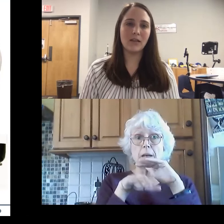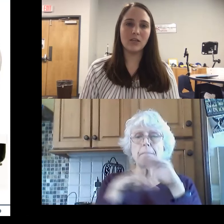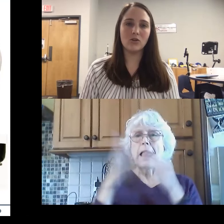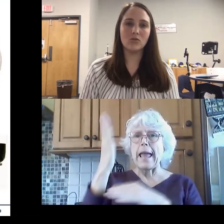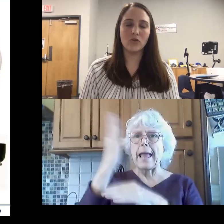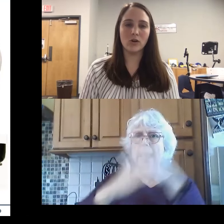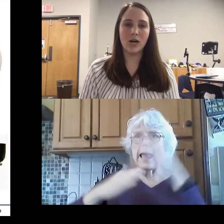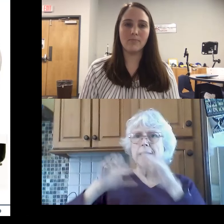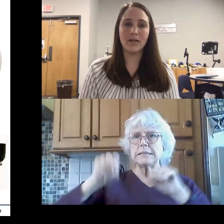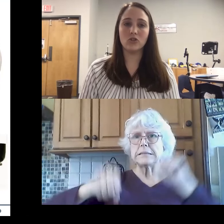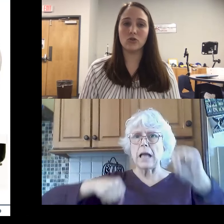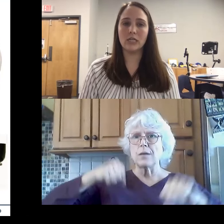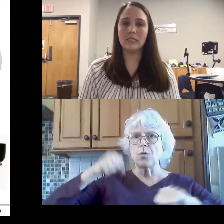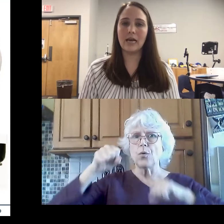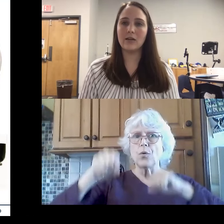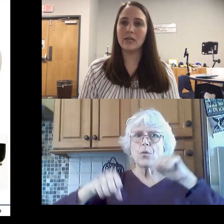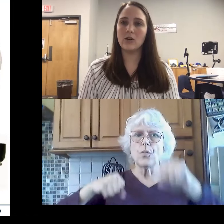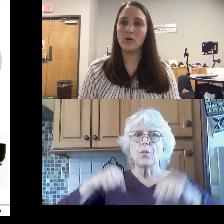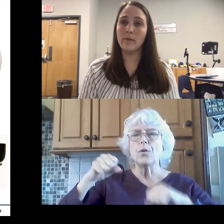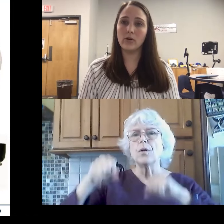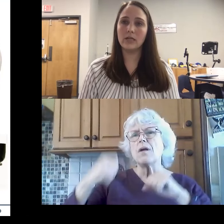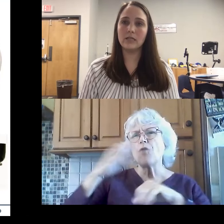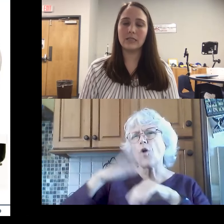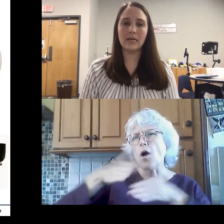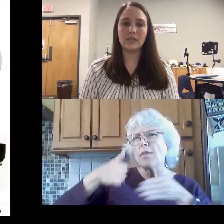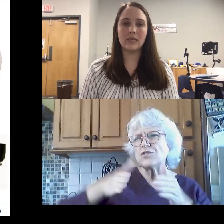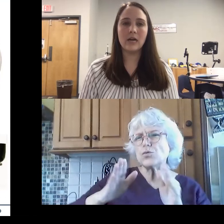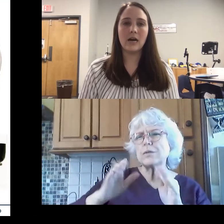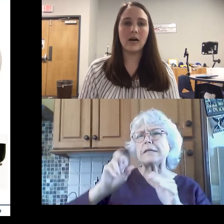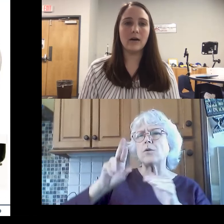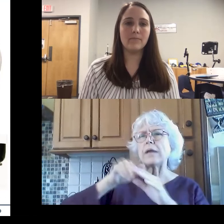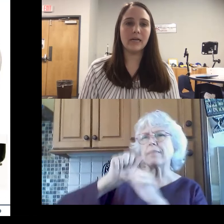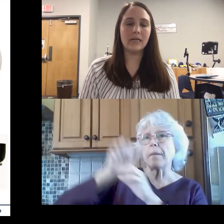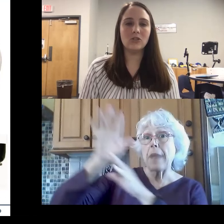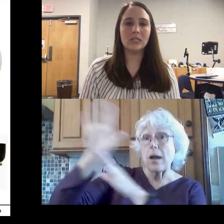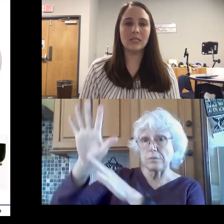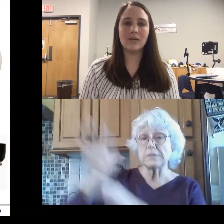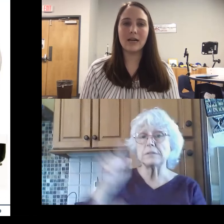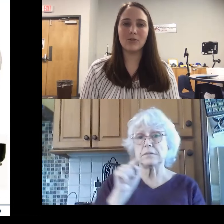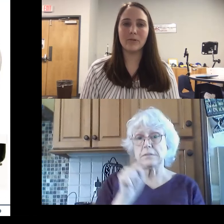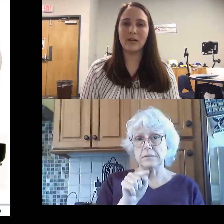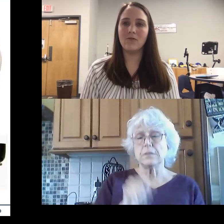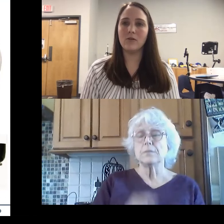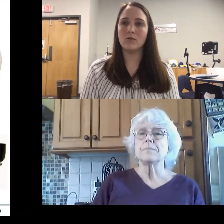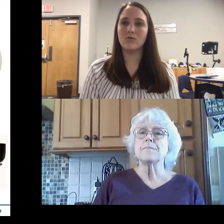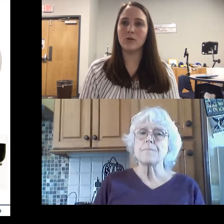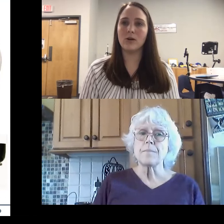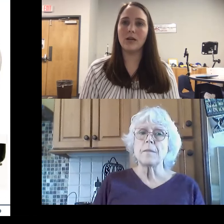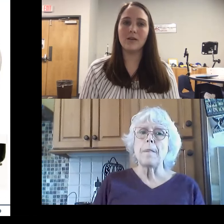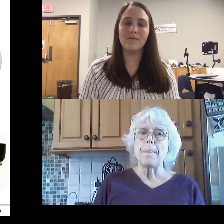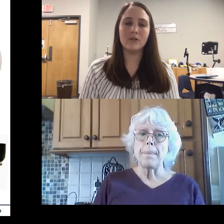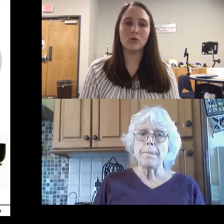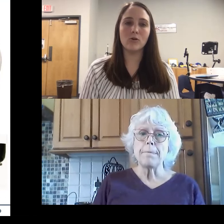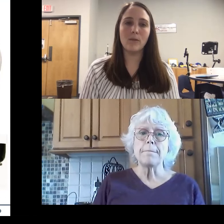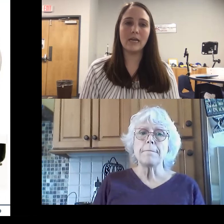is mainly used for, um, like street cycling or mountain cycling. Um, but it just even out the playing field for